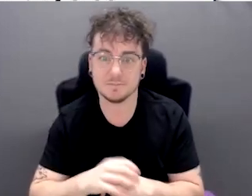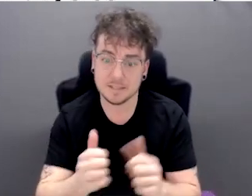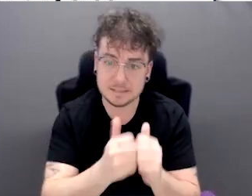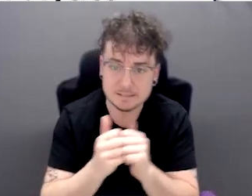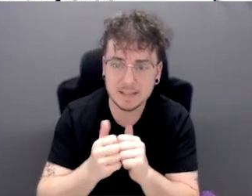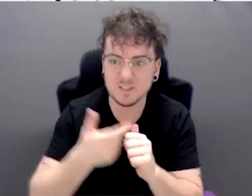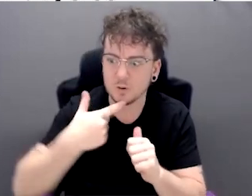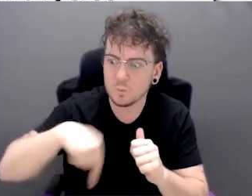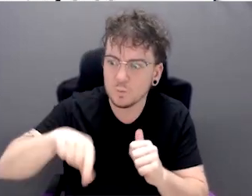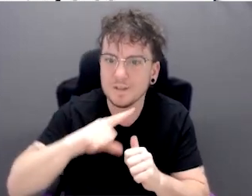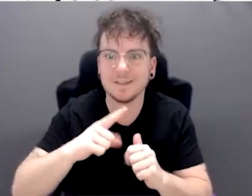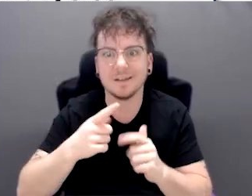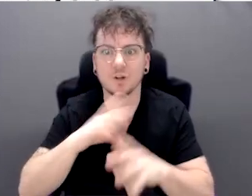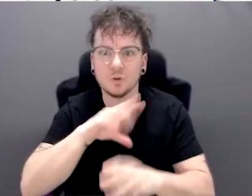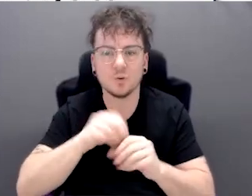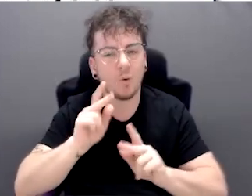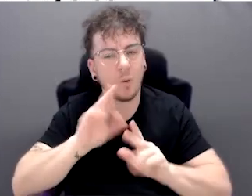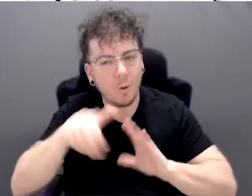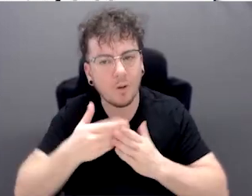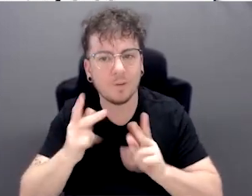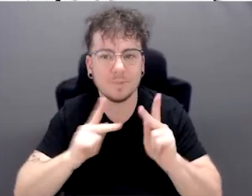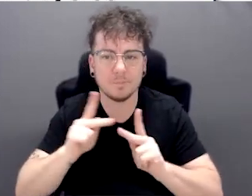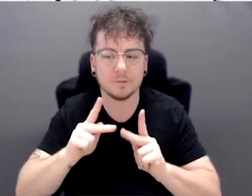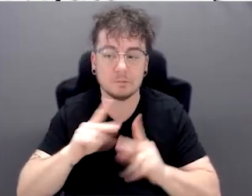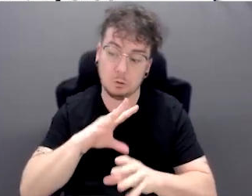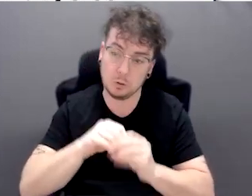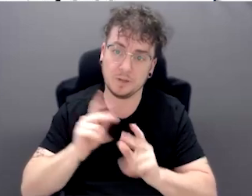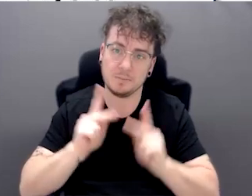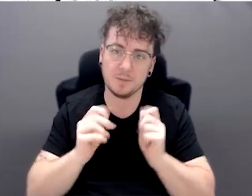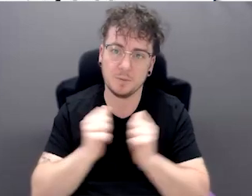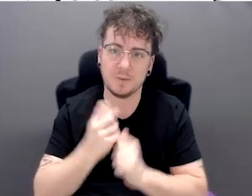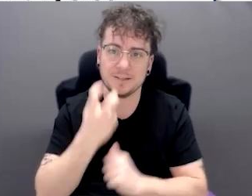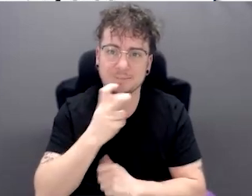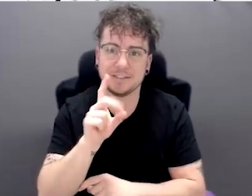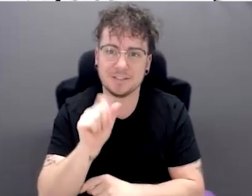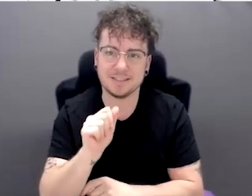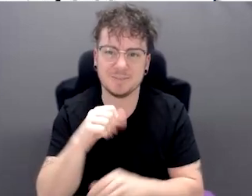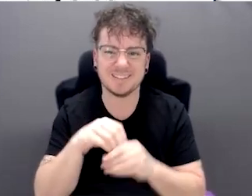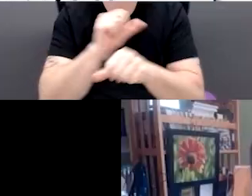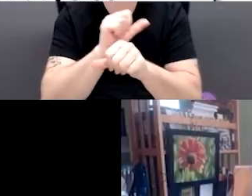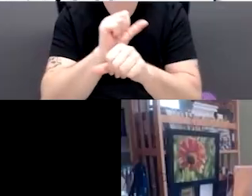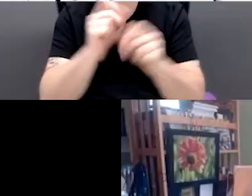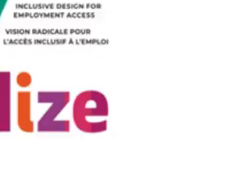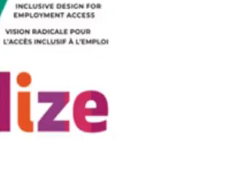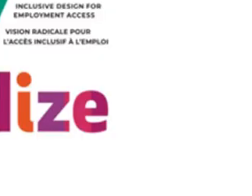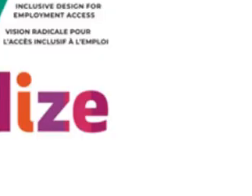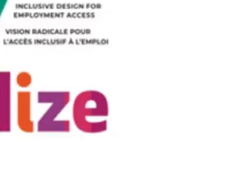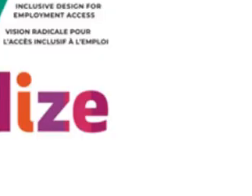include all, including employees with speech disabilities in the workplace. Thank you.